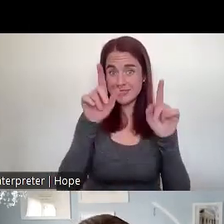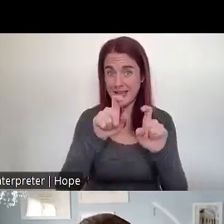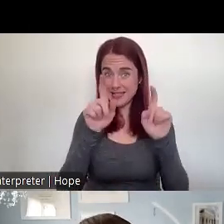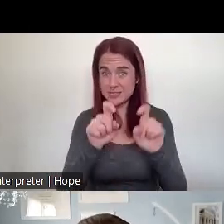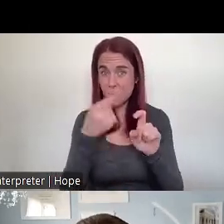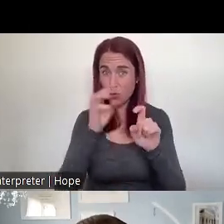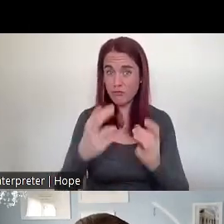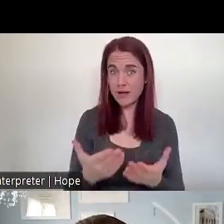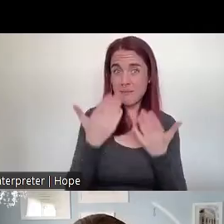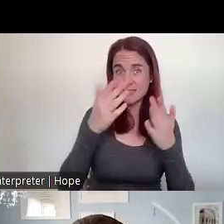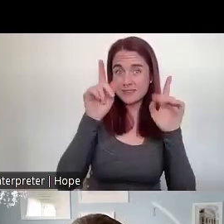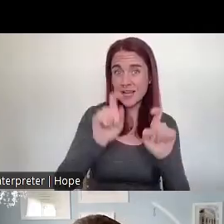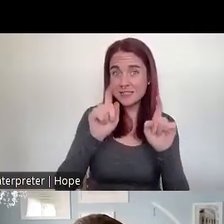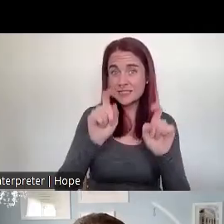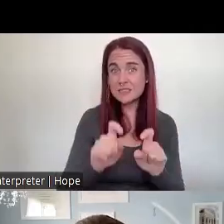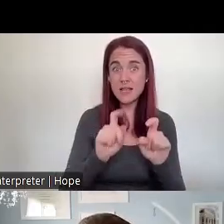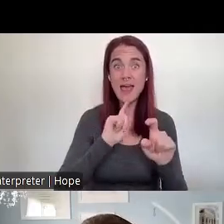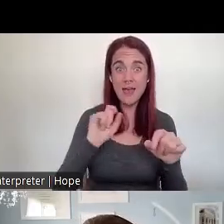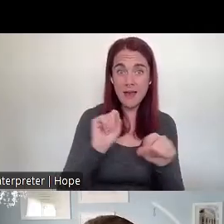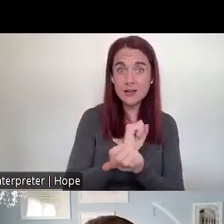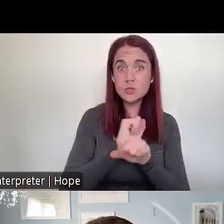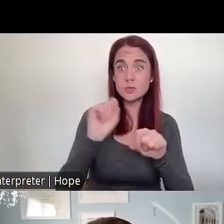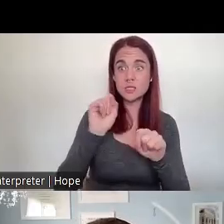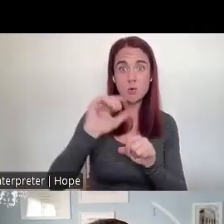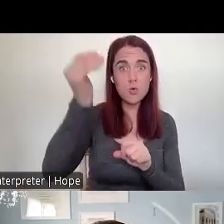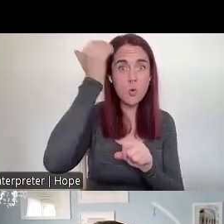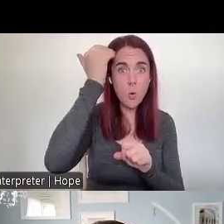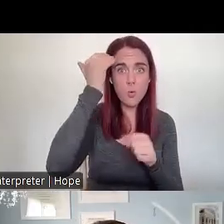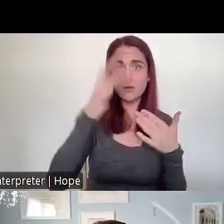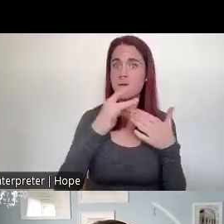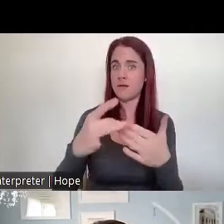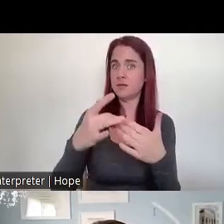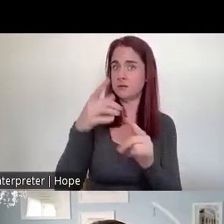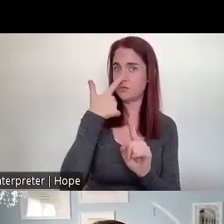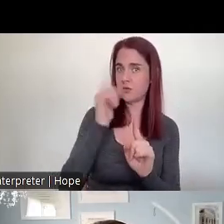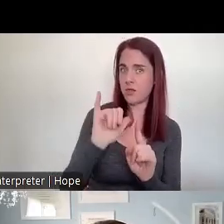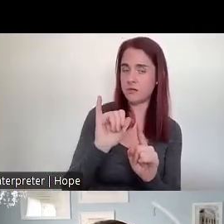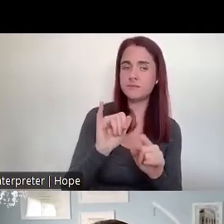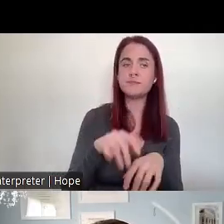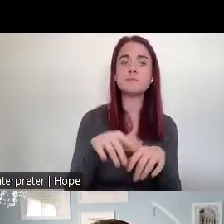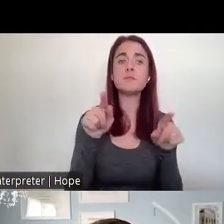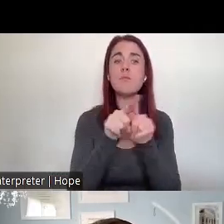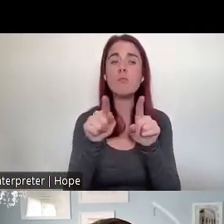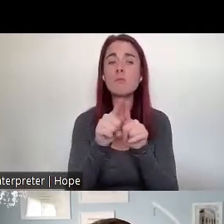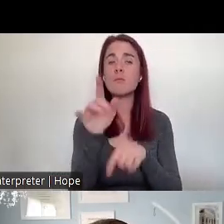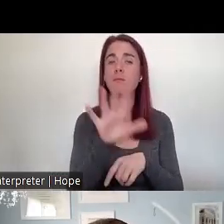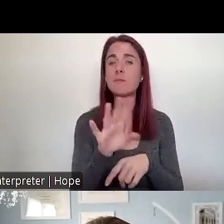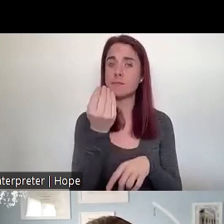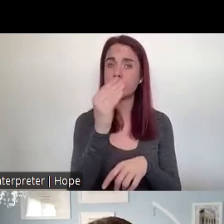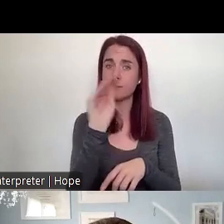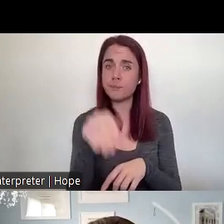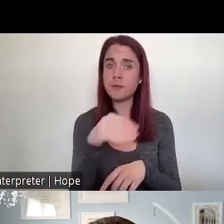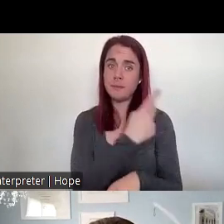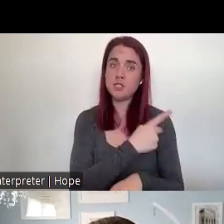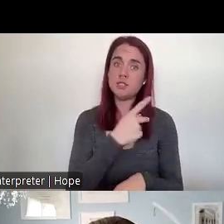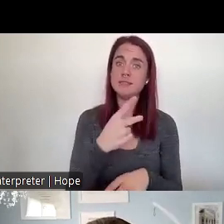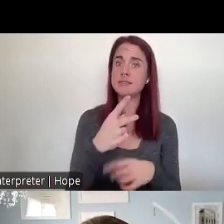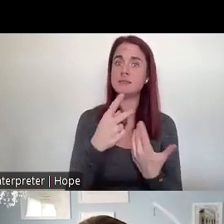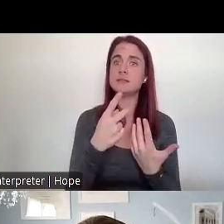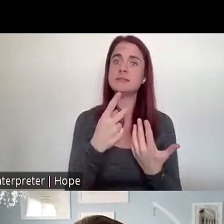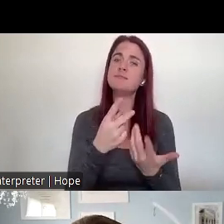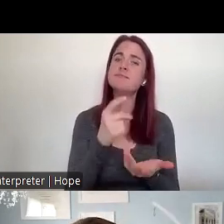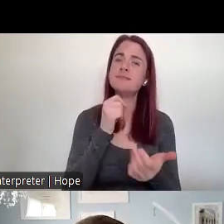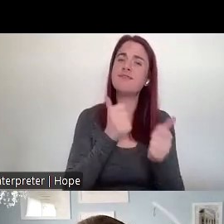recommending that this test should be done are informed about the guidance. We also saw that 14% of patients had untimely follow-up,